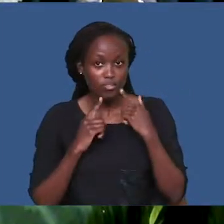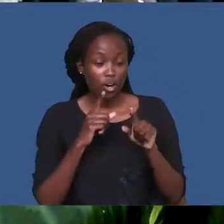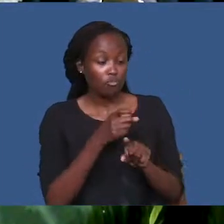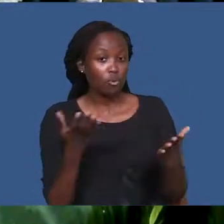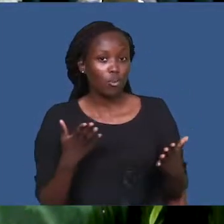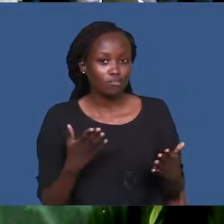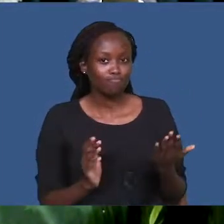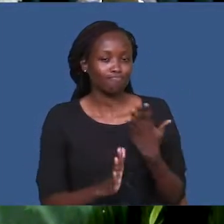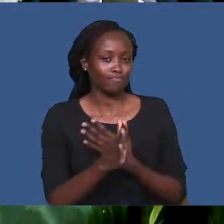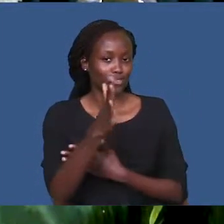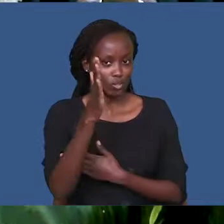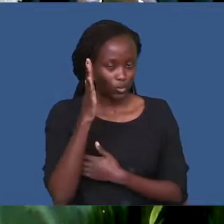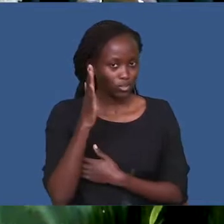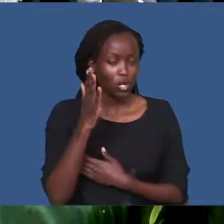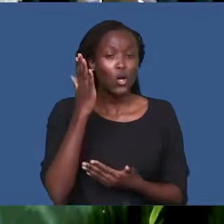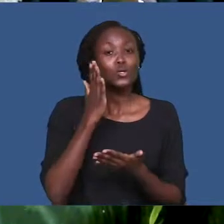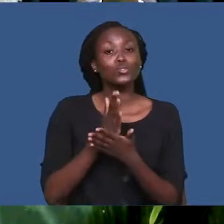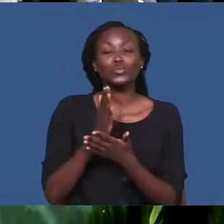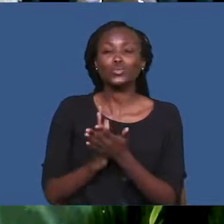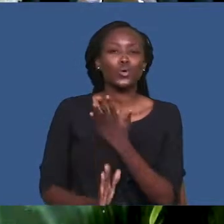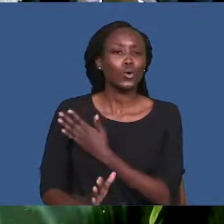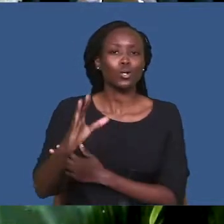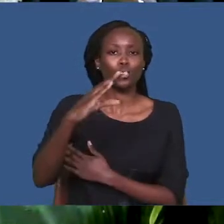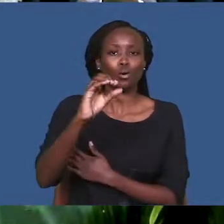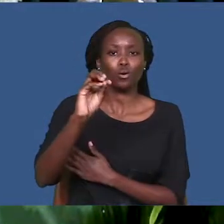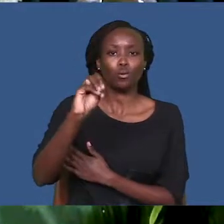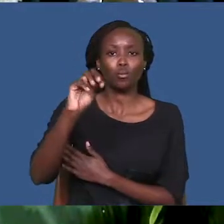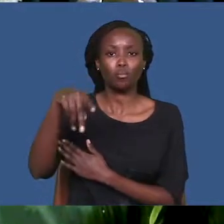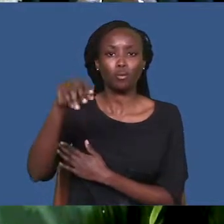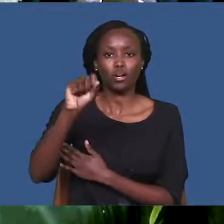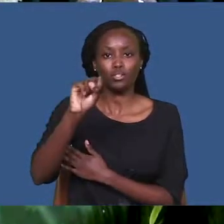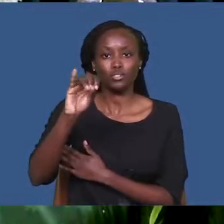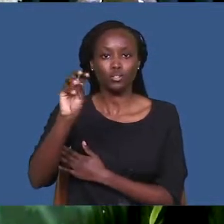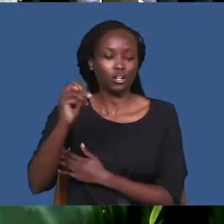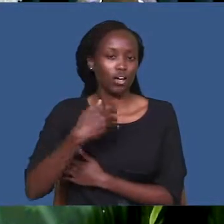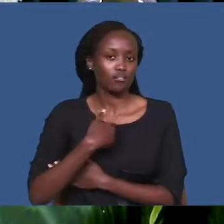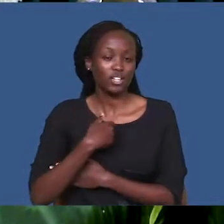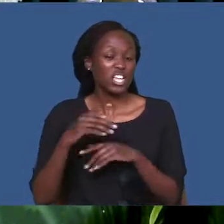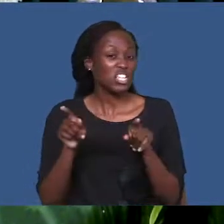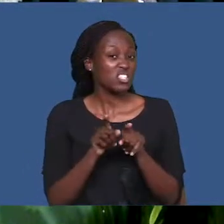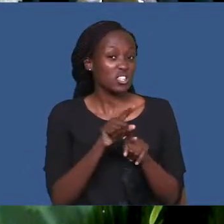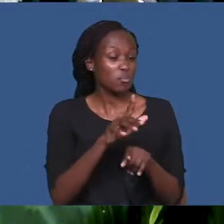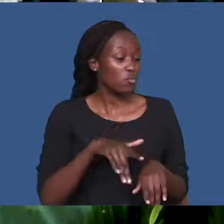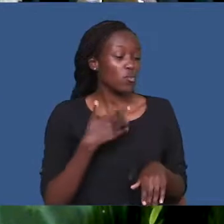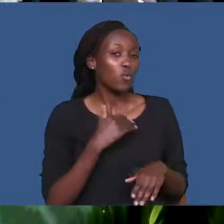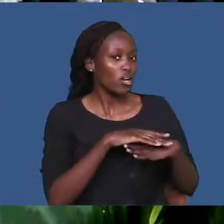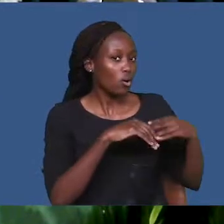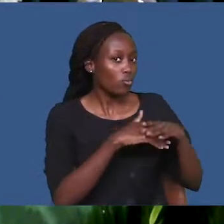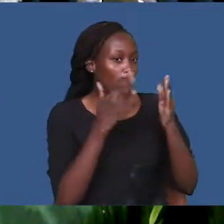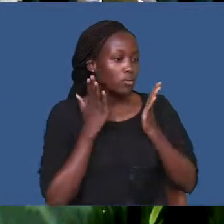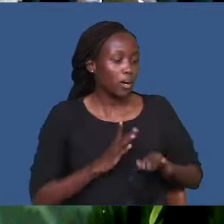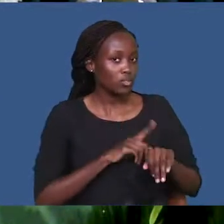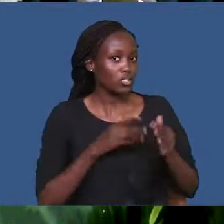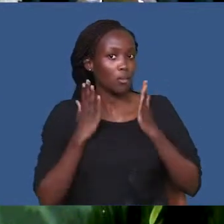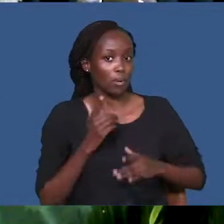from God. God is a compassionate God. Just as someone's tears touch your heart, your tears also touch